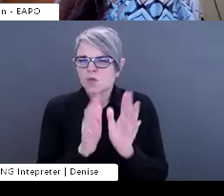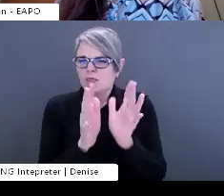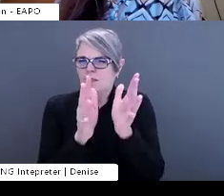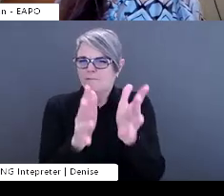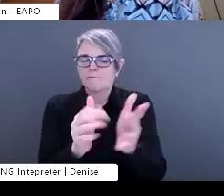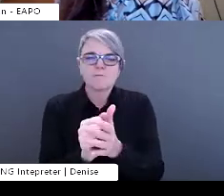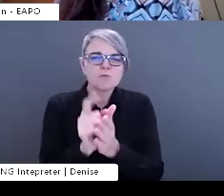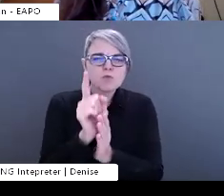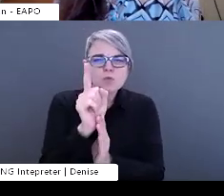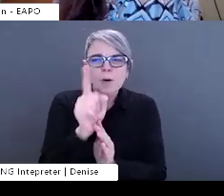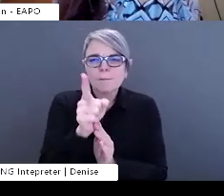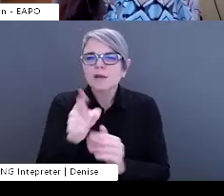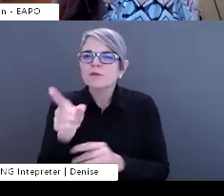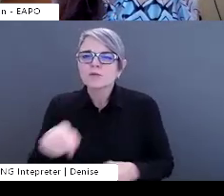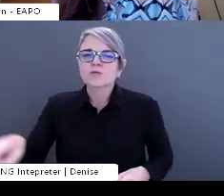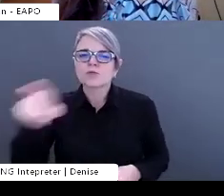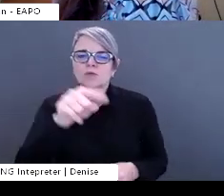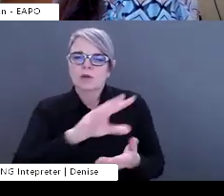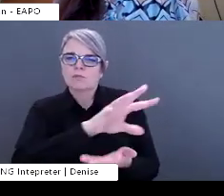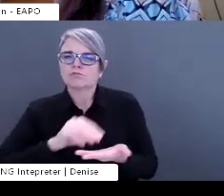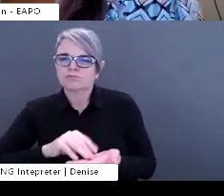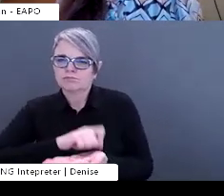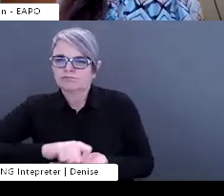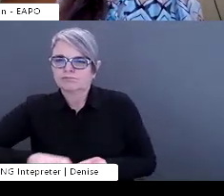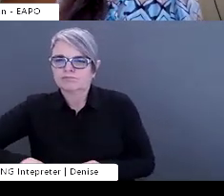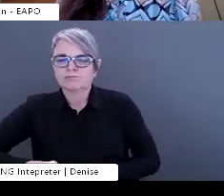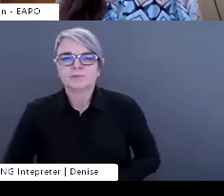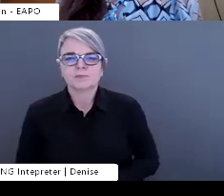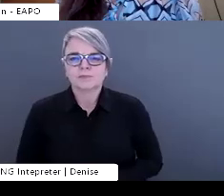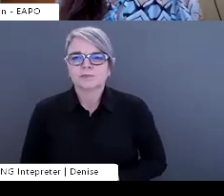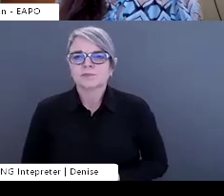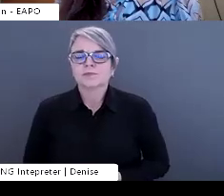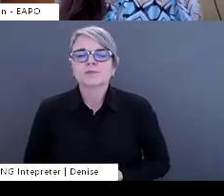way you can jot that down. It'll also be